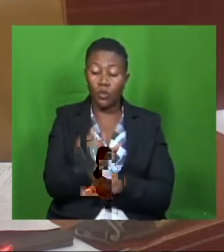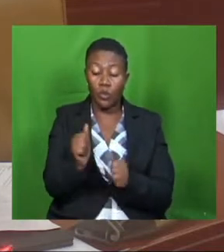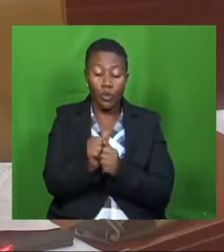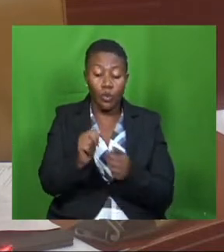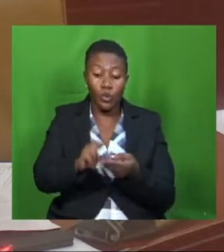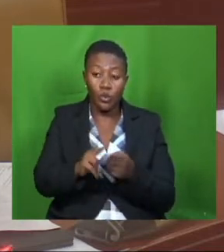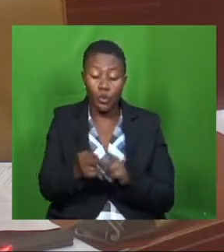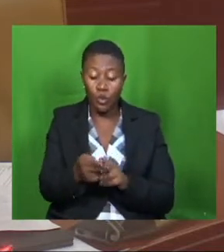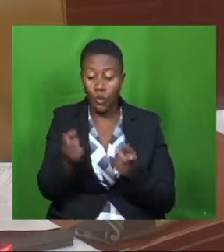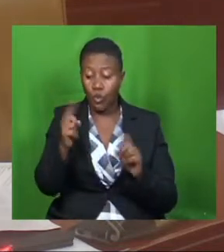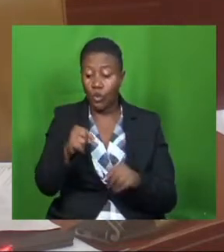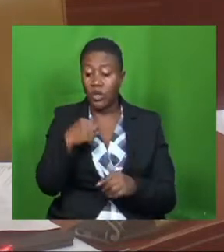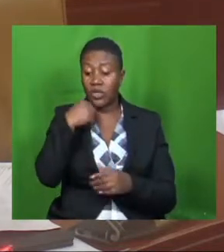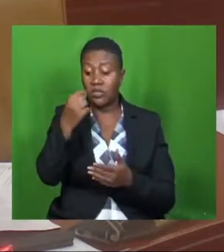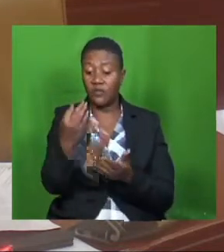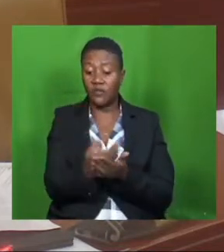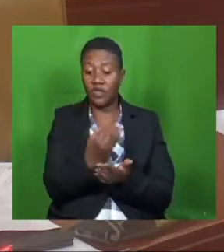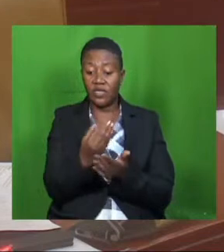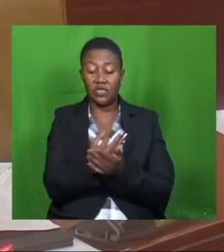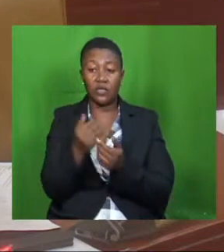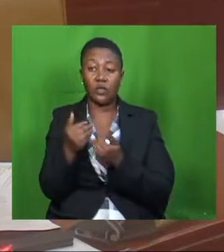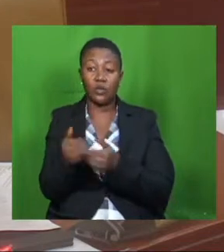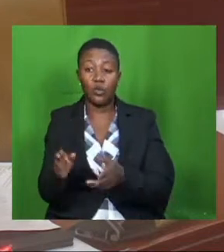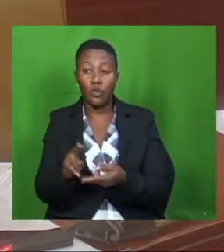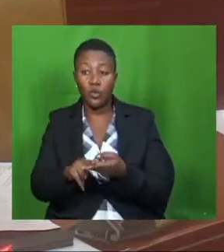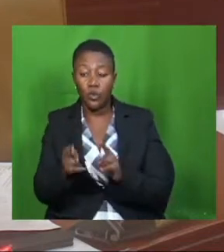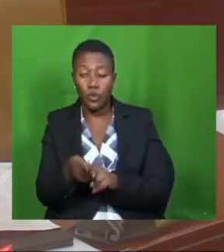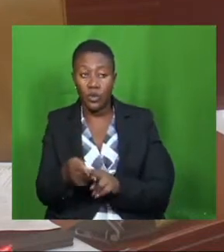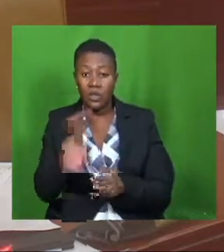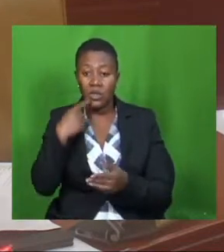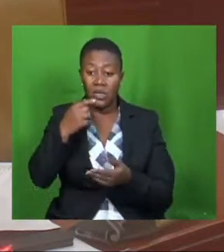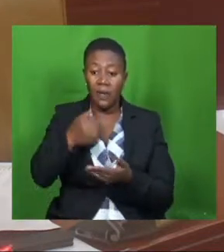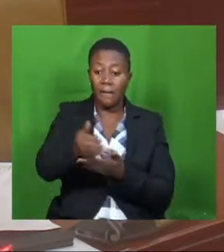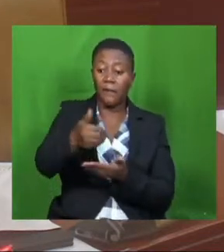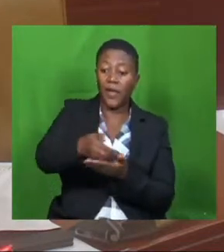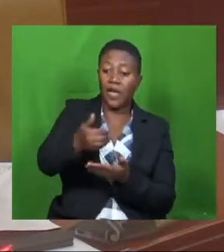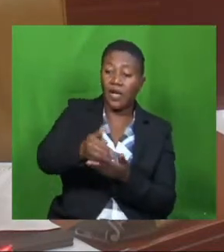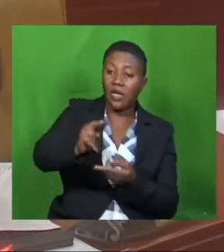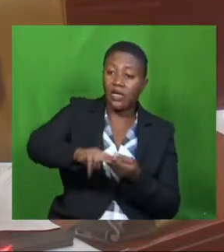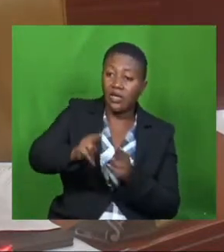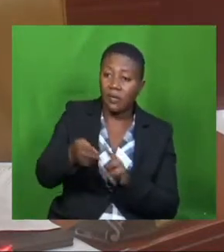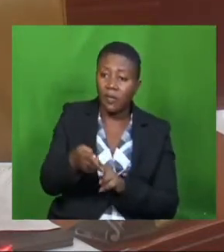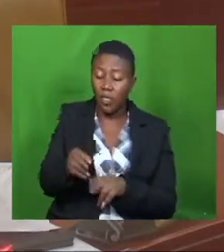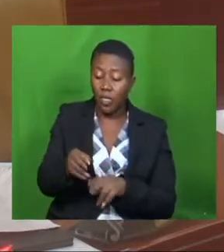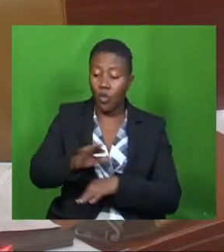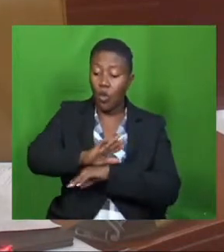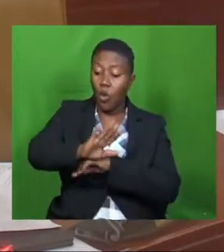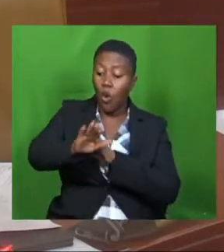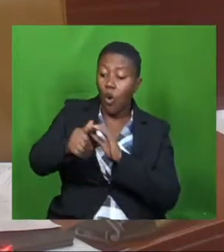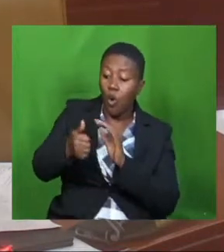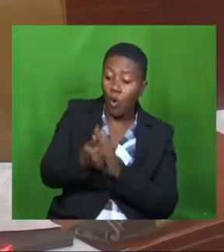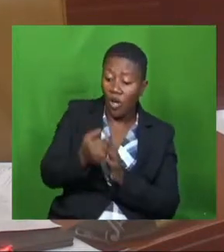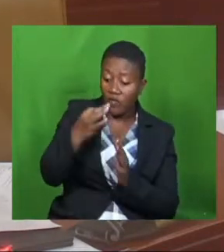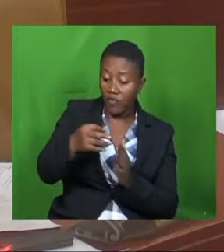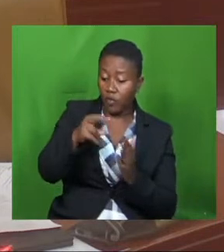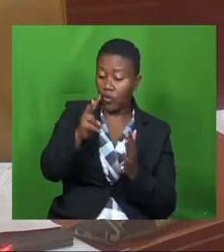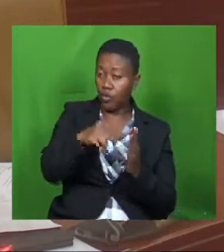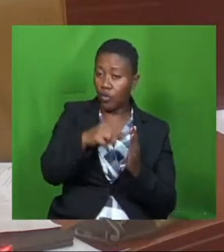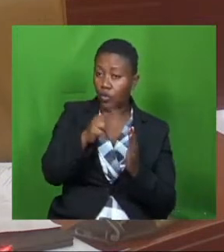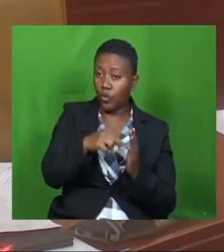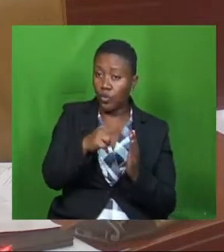what the challenges are that when people are paid accountants don't follow up to collect